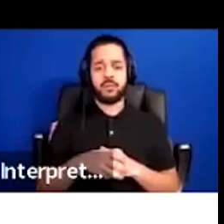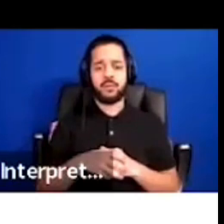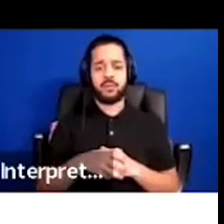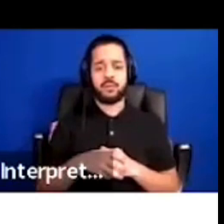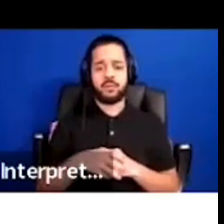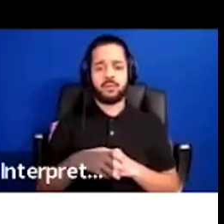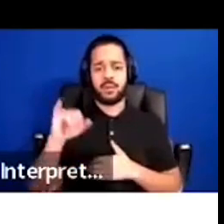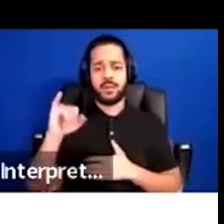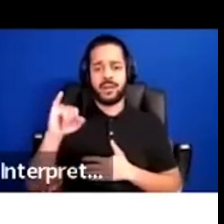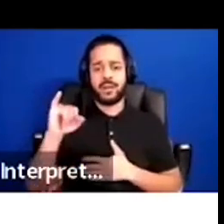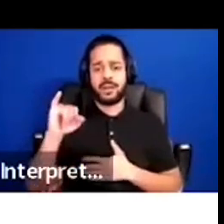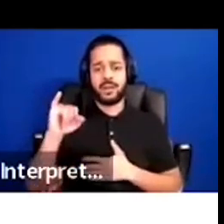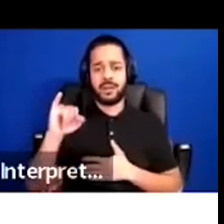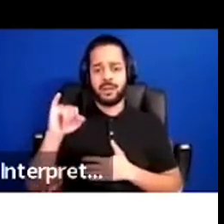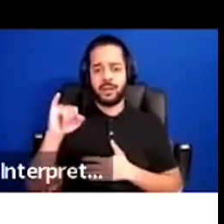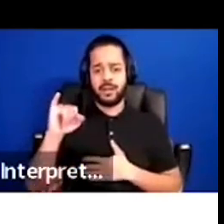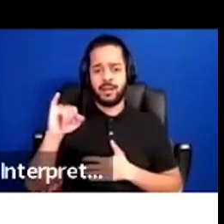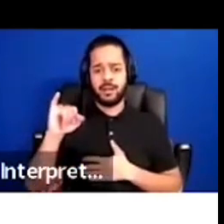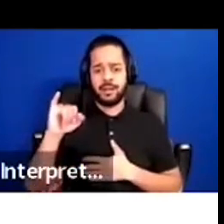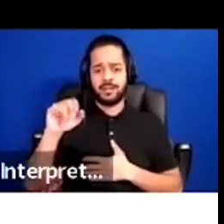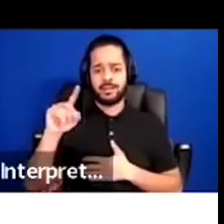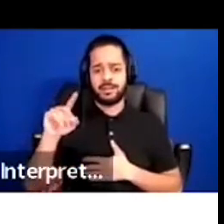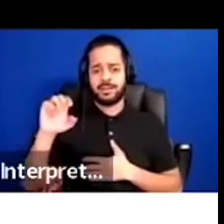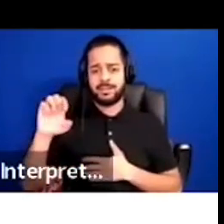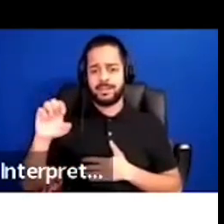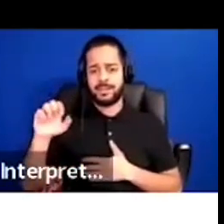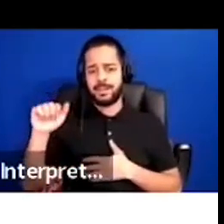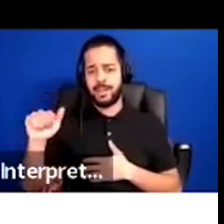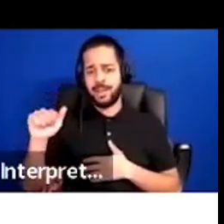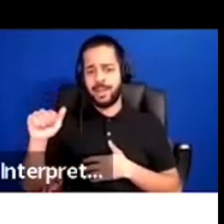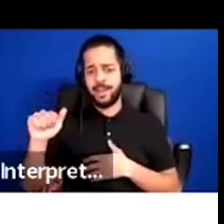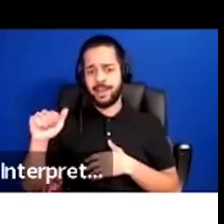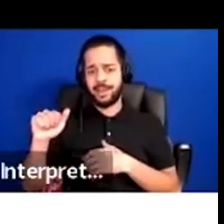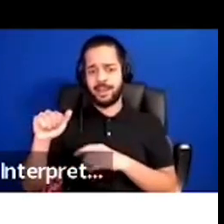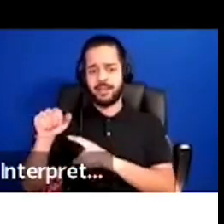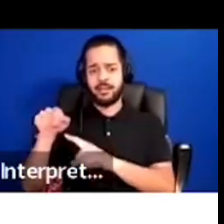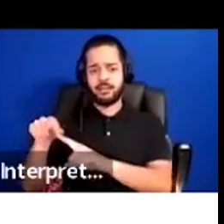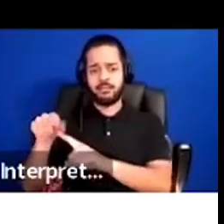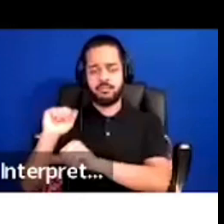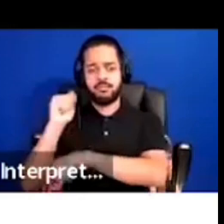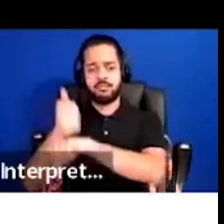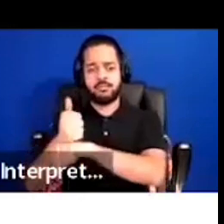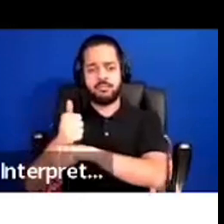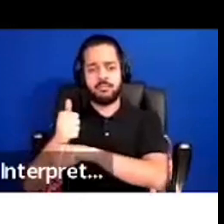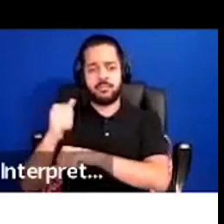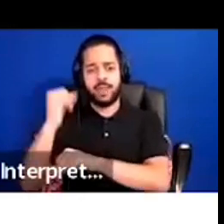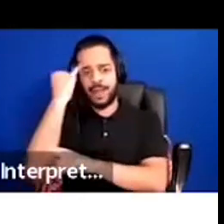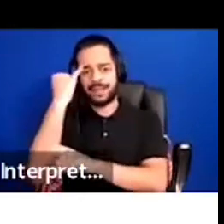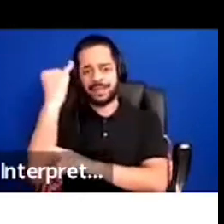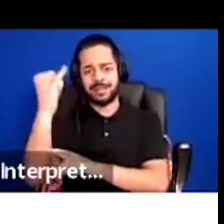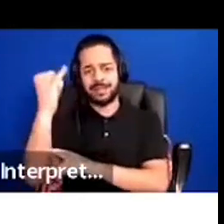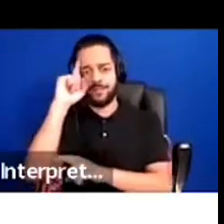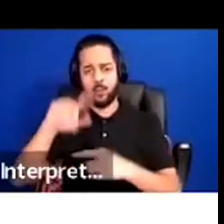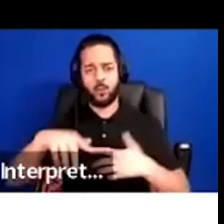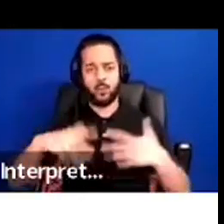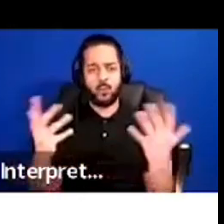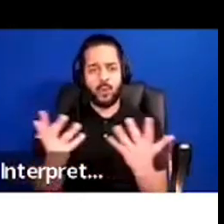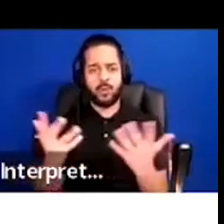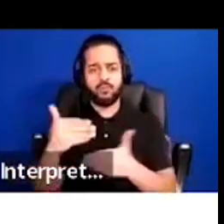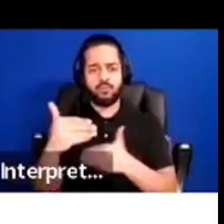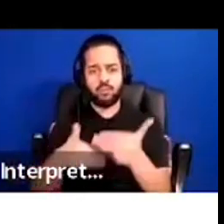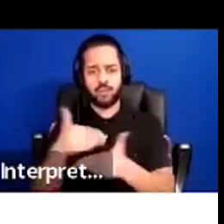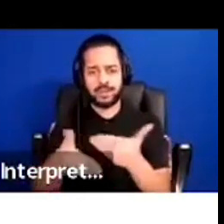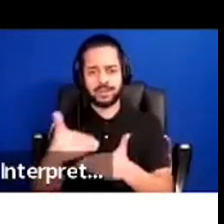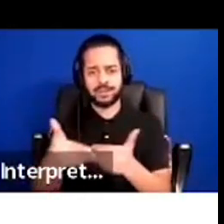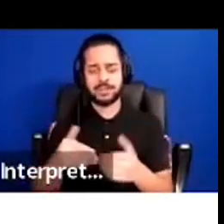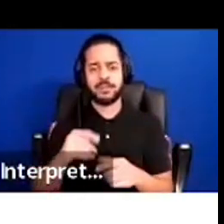IDEA and COMAR build our foundation for the what of the process. Where we, I think, get into the difficulty with